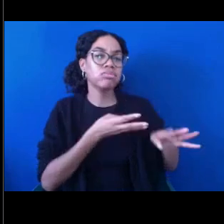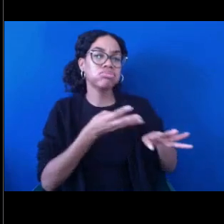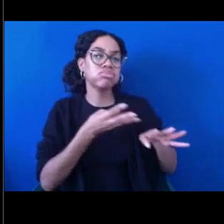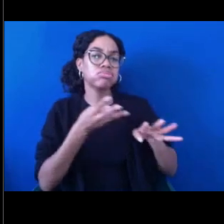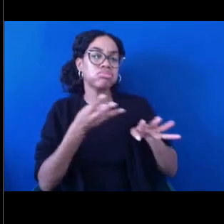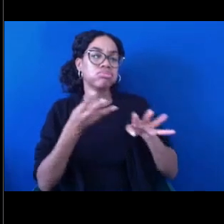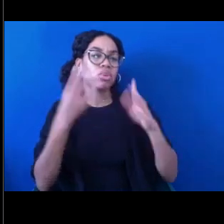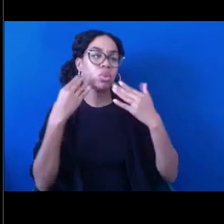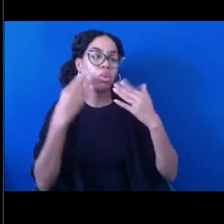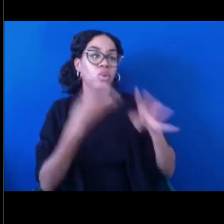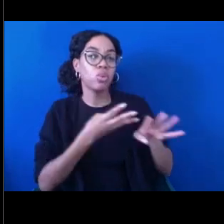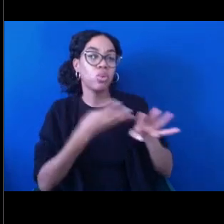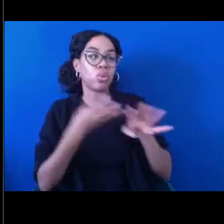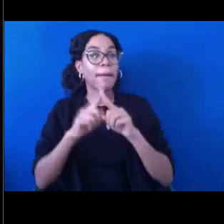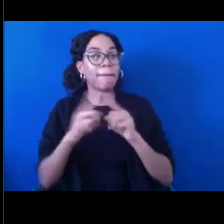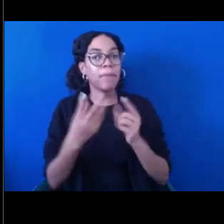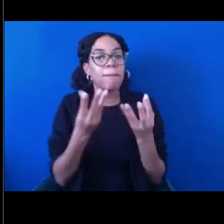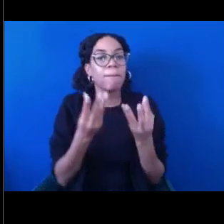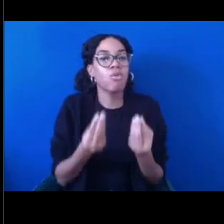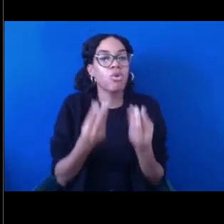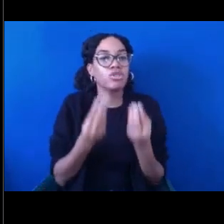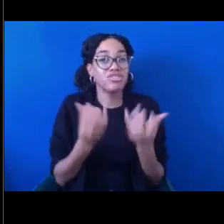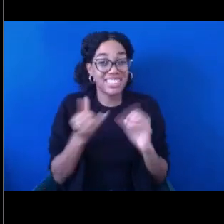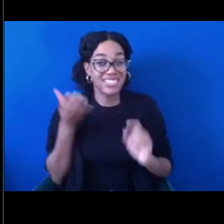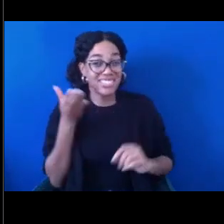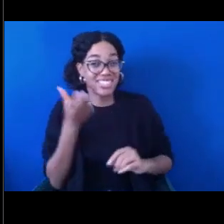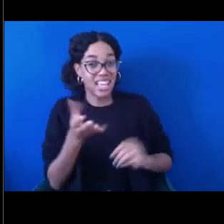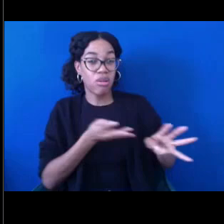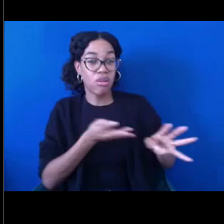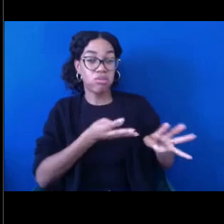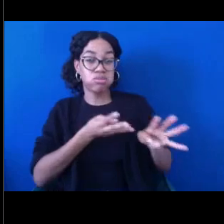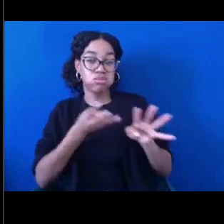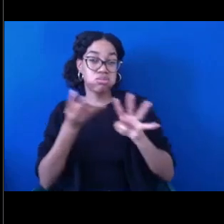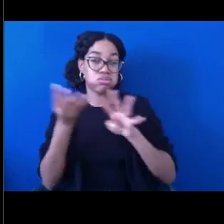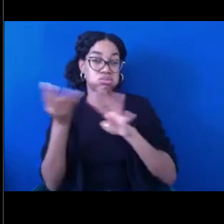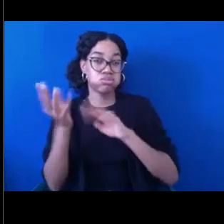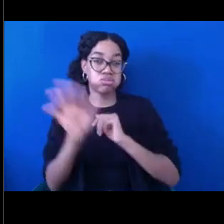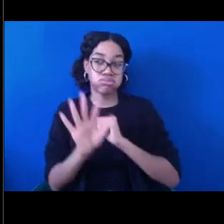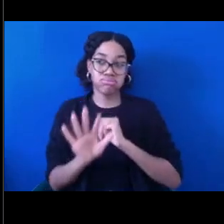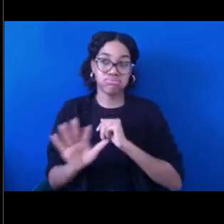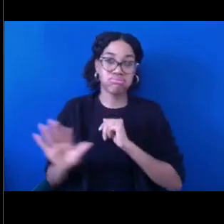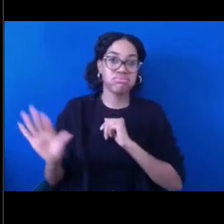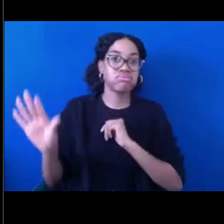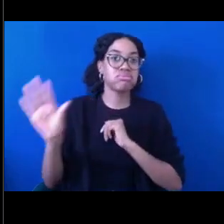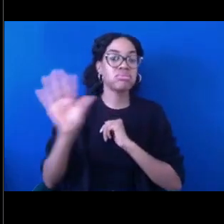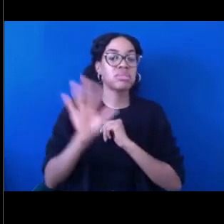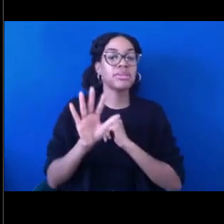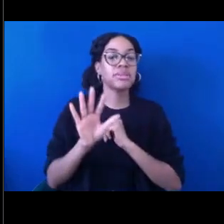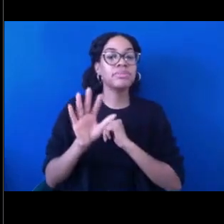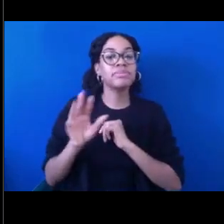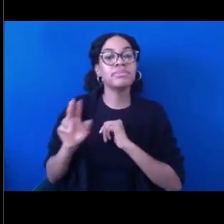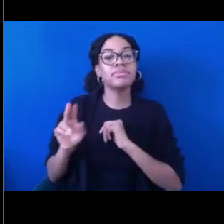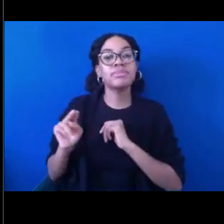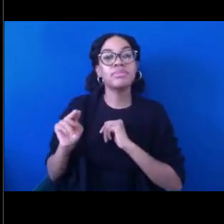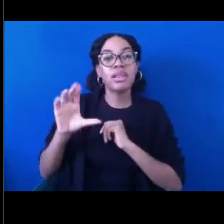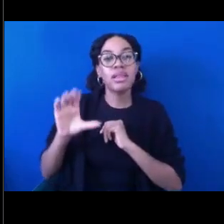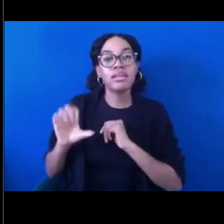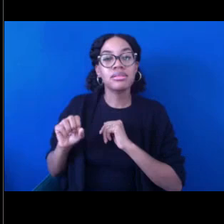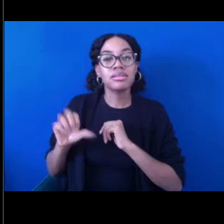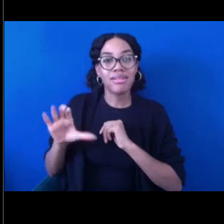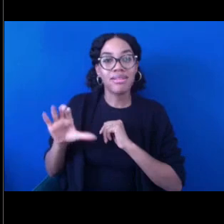So El Nino winters in the southeastern United States, the Carolinas included, is typically cloudy, cool, and